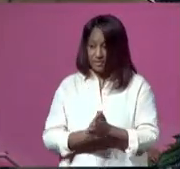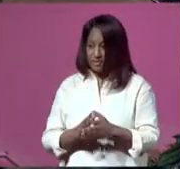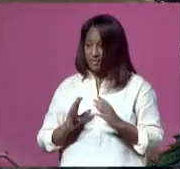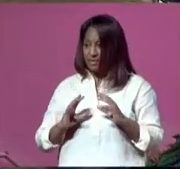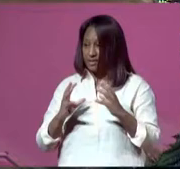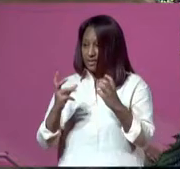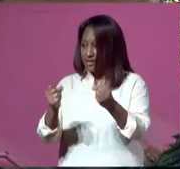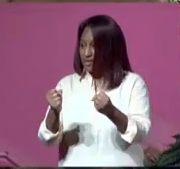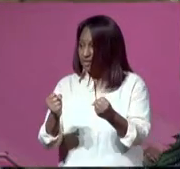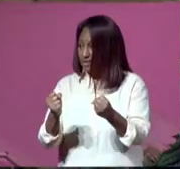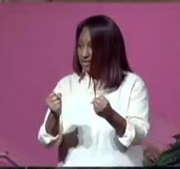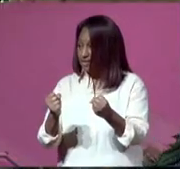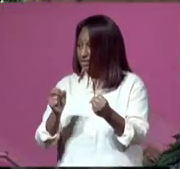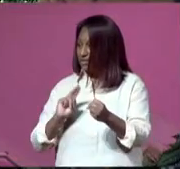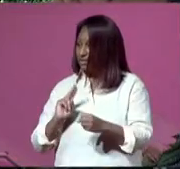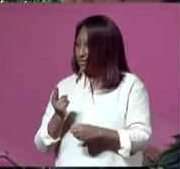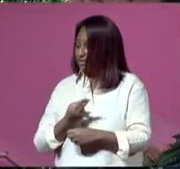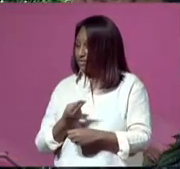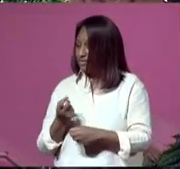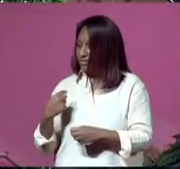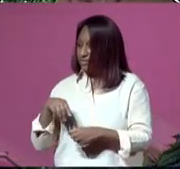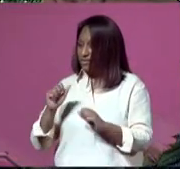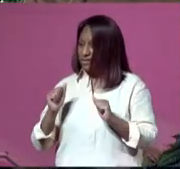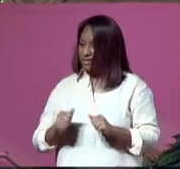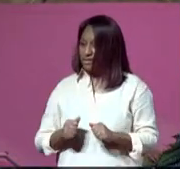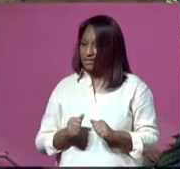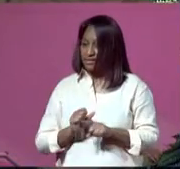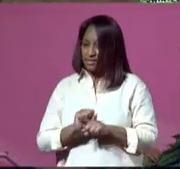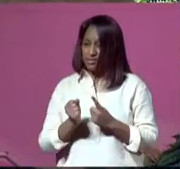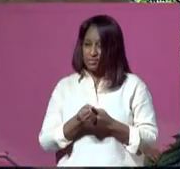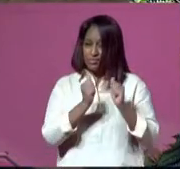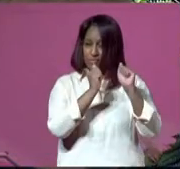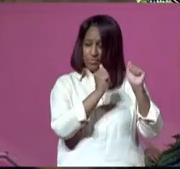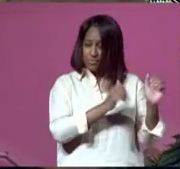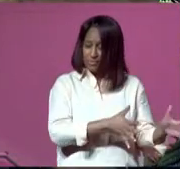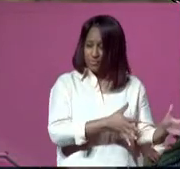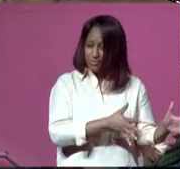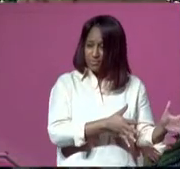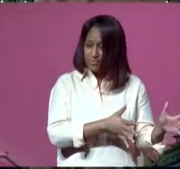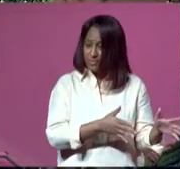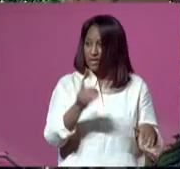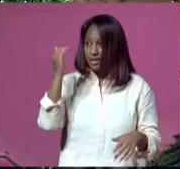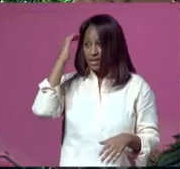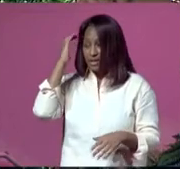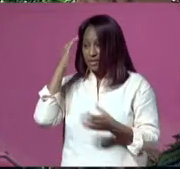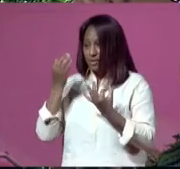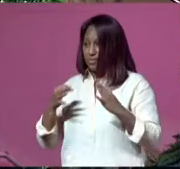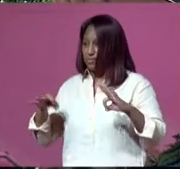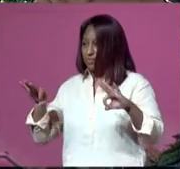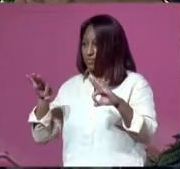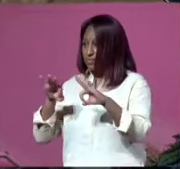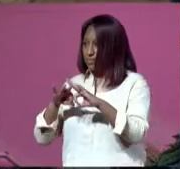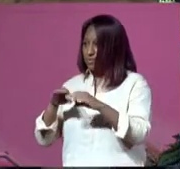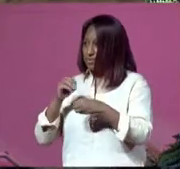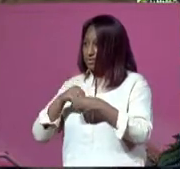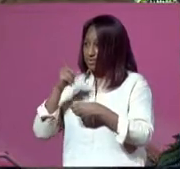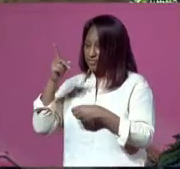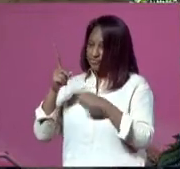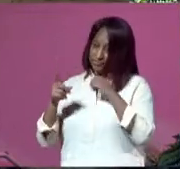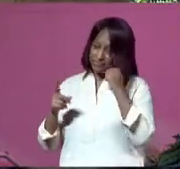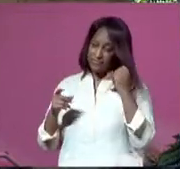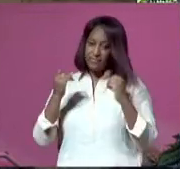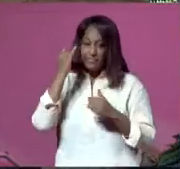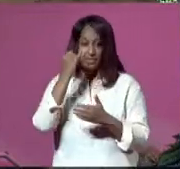Heal us so we can put stuff down and pick up value and assignment. Now, God, if there's anybody